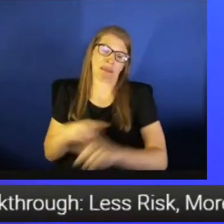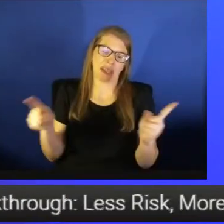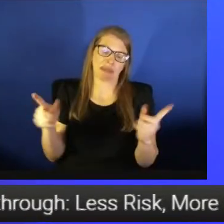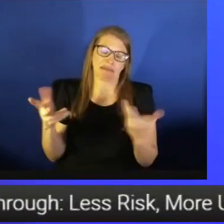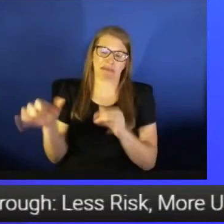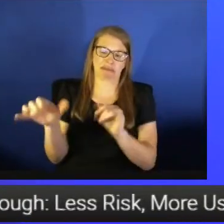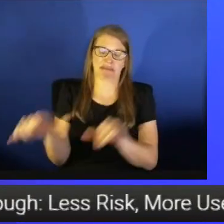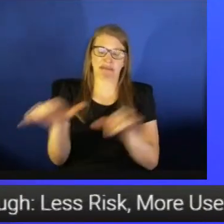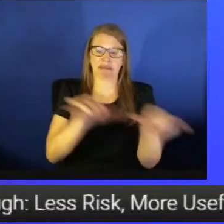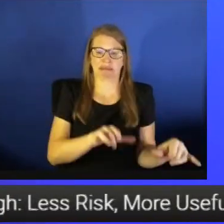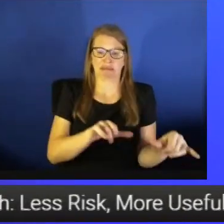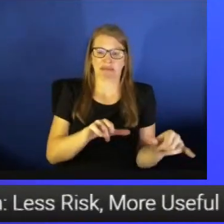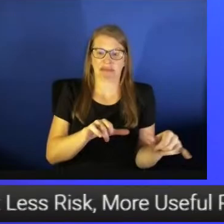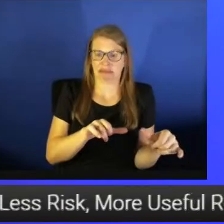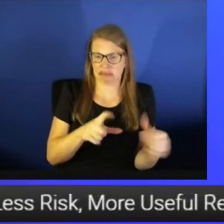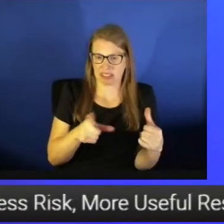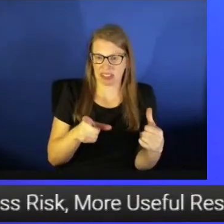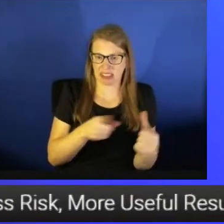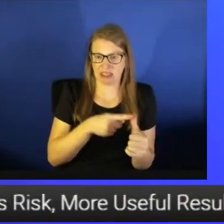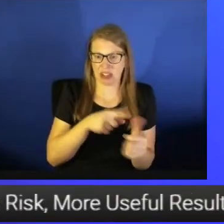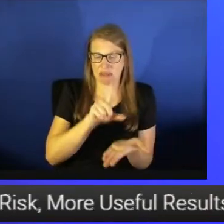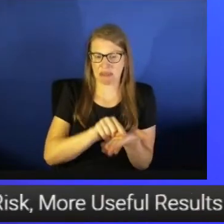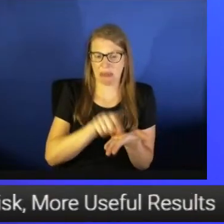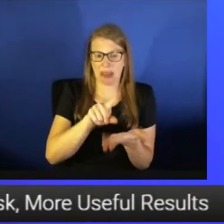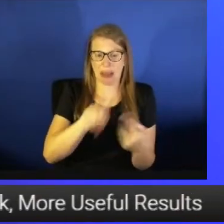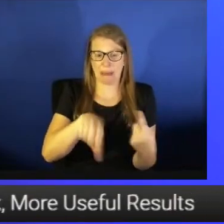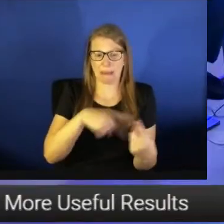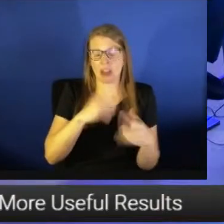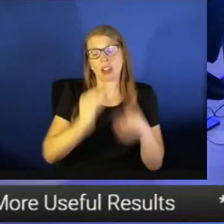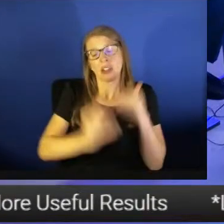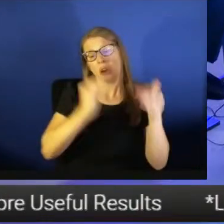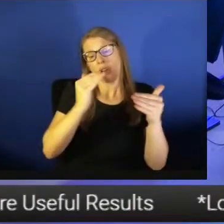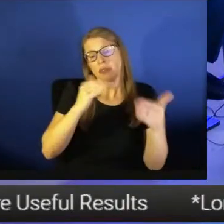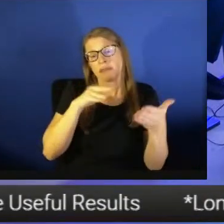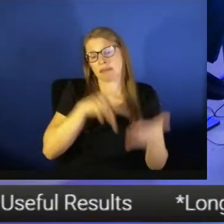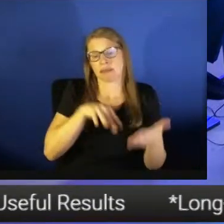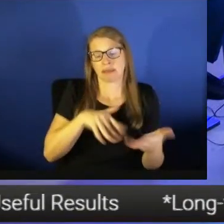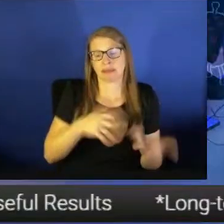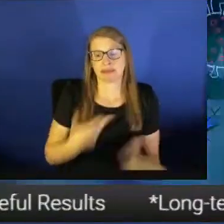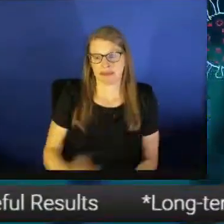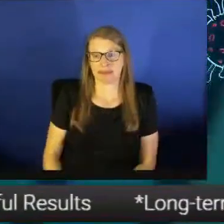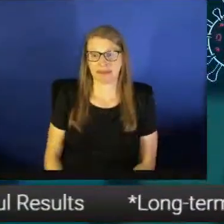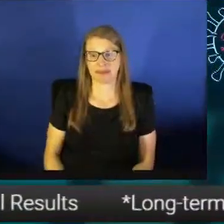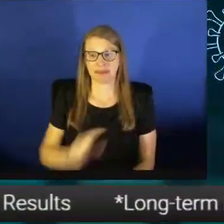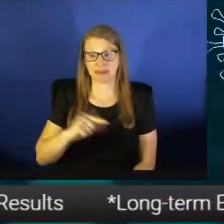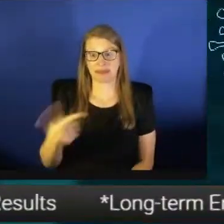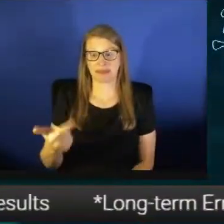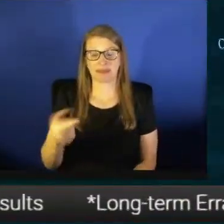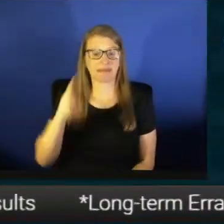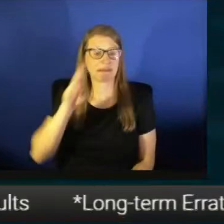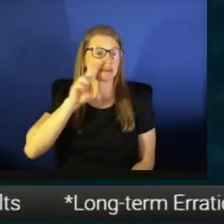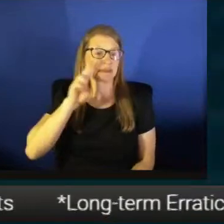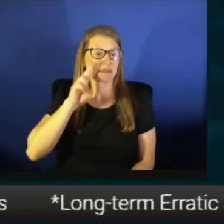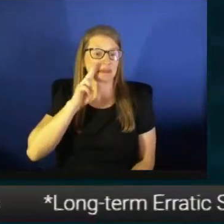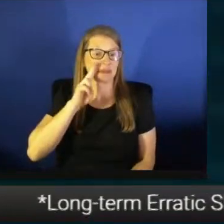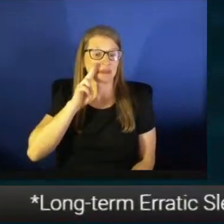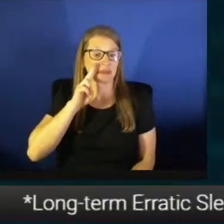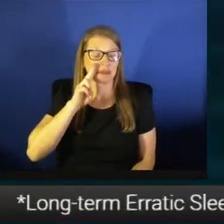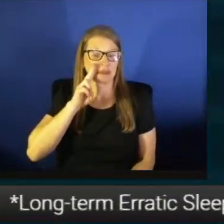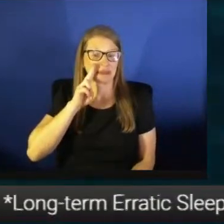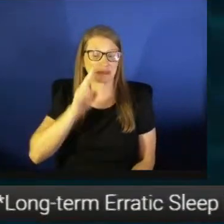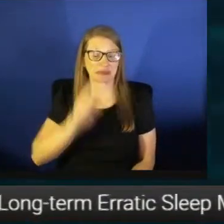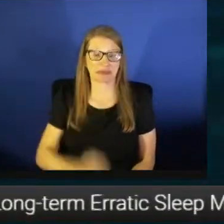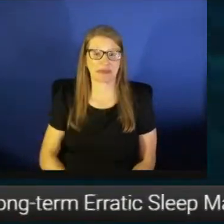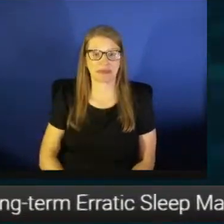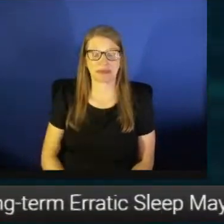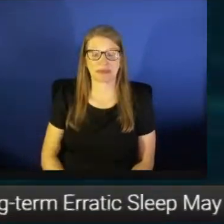phase, the first publications about the adult trials. All right, let's turn now to Dr. Dana Hawkinson, Medical Director of Infection Prevention and Control for